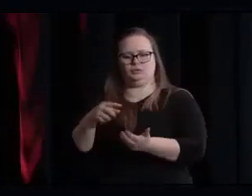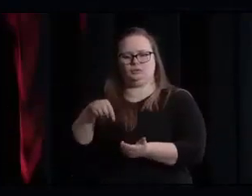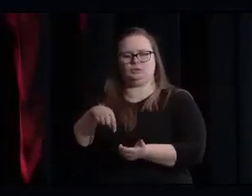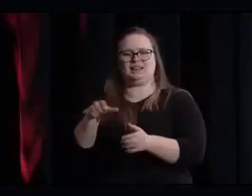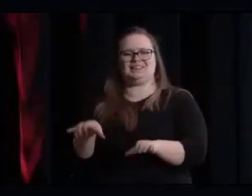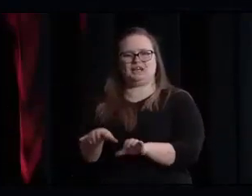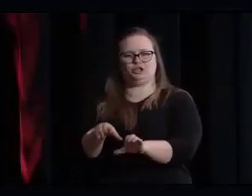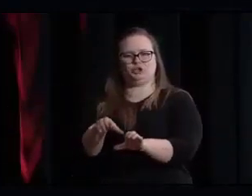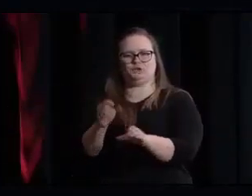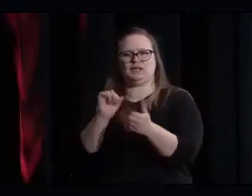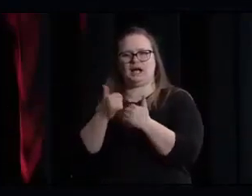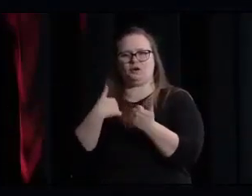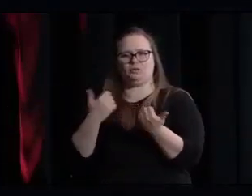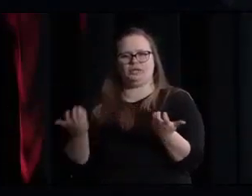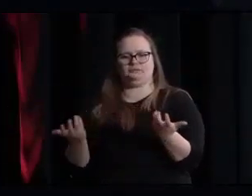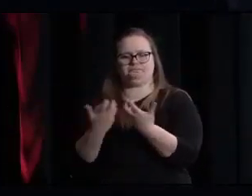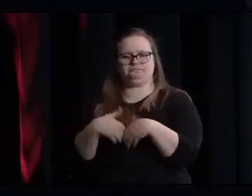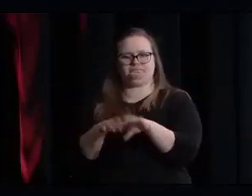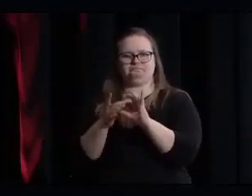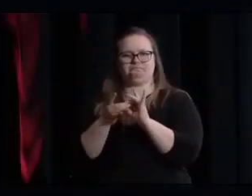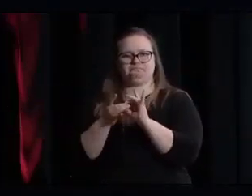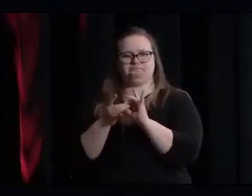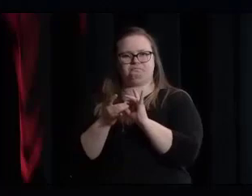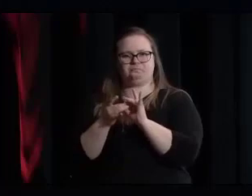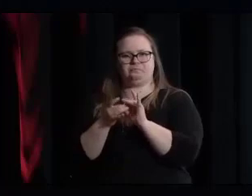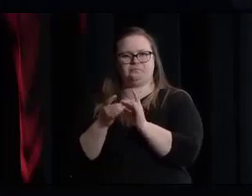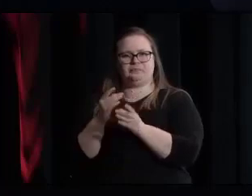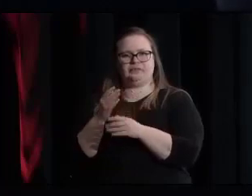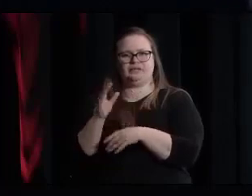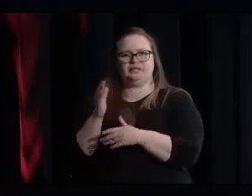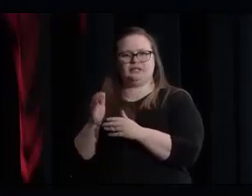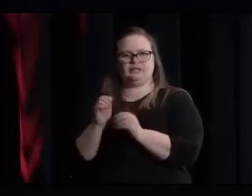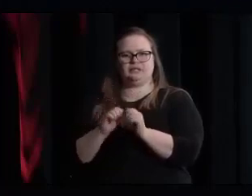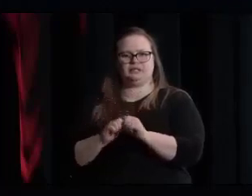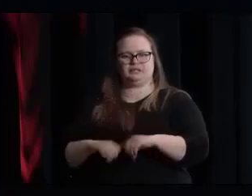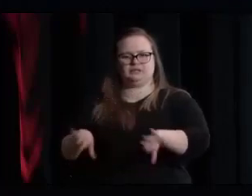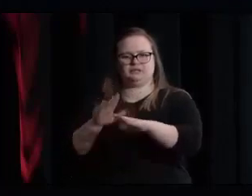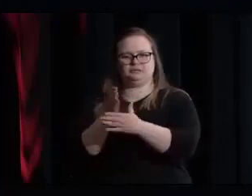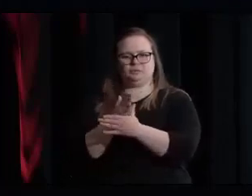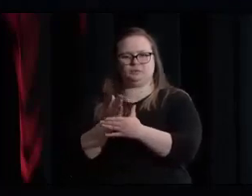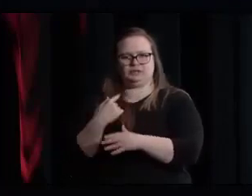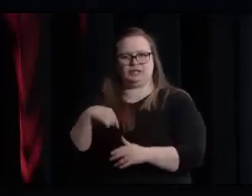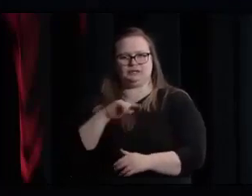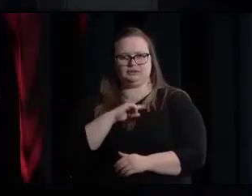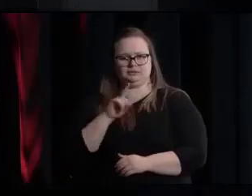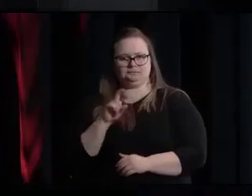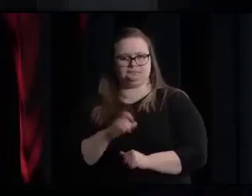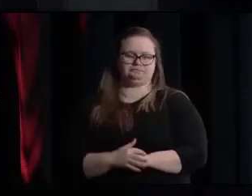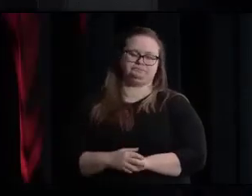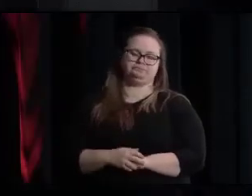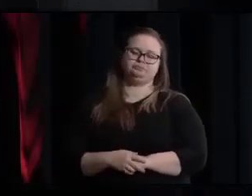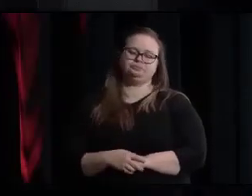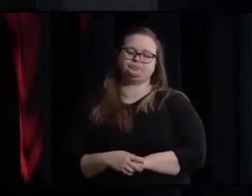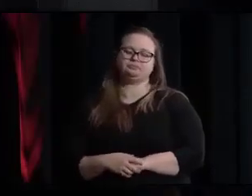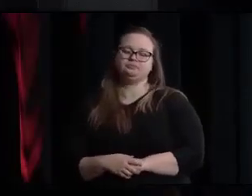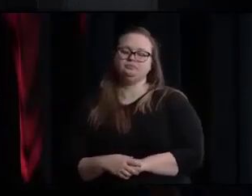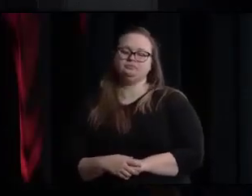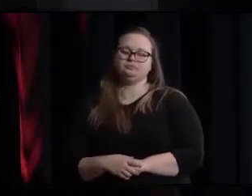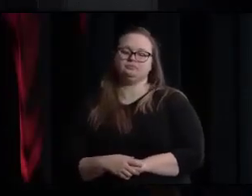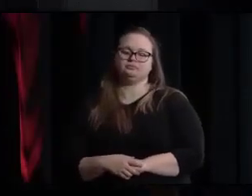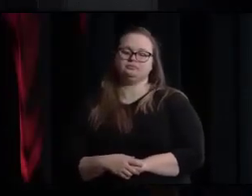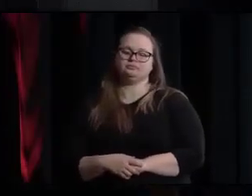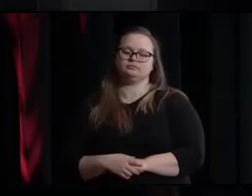the space between us? And so, Forscher